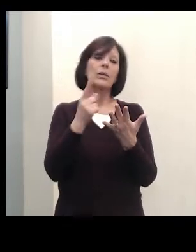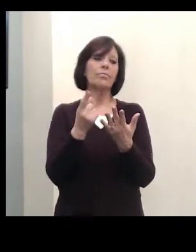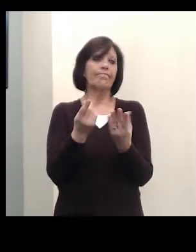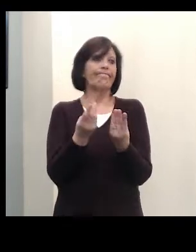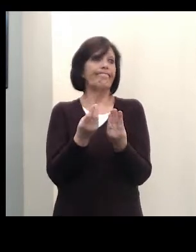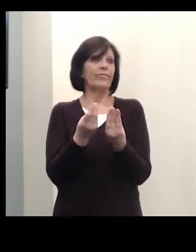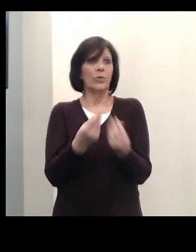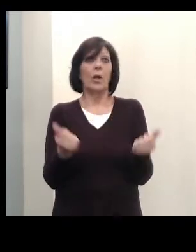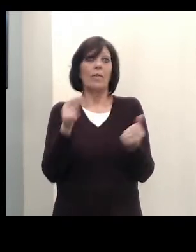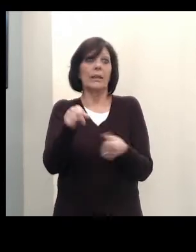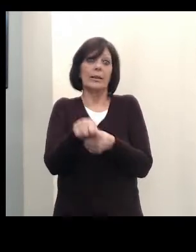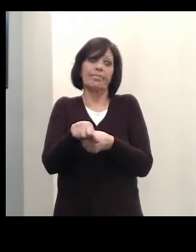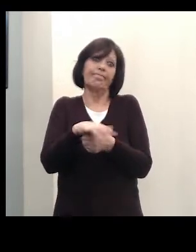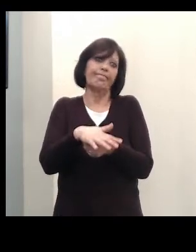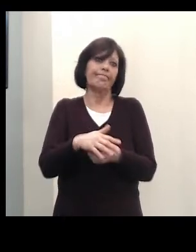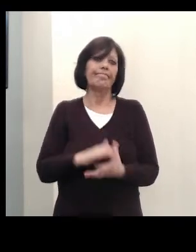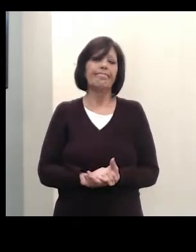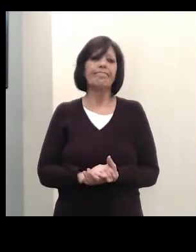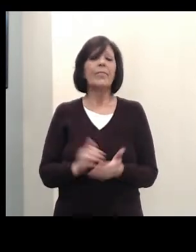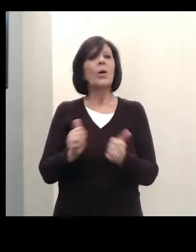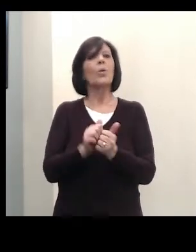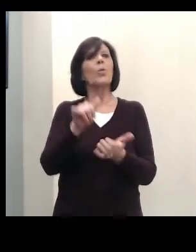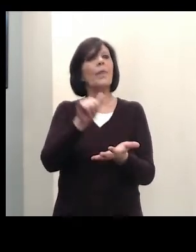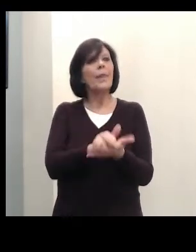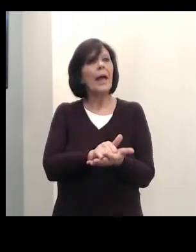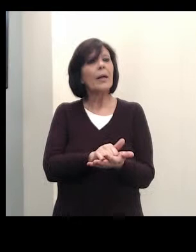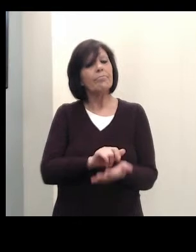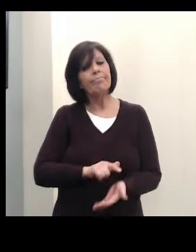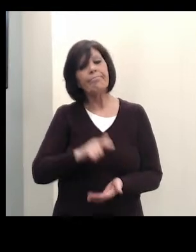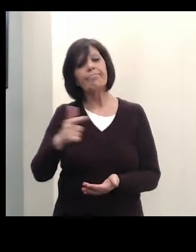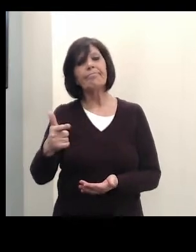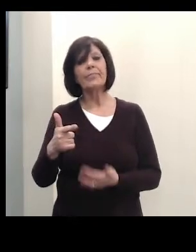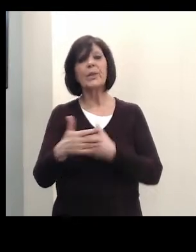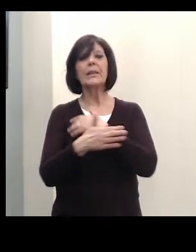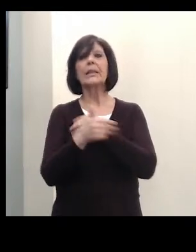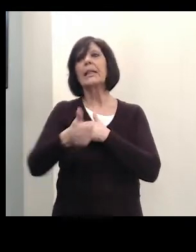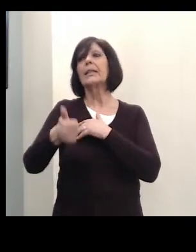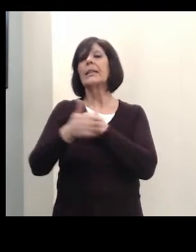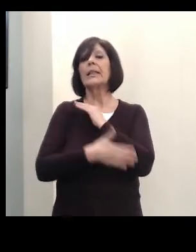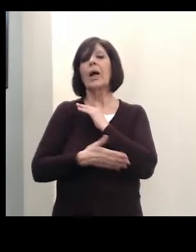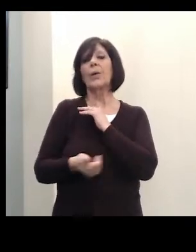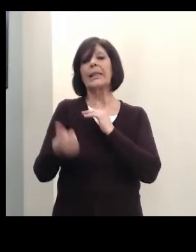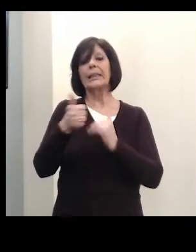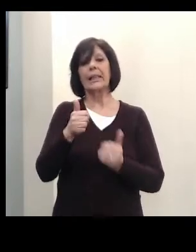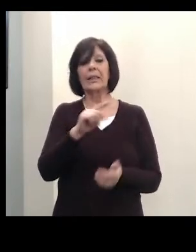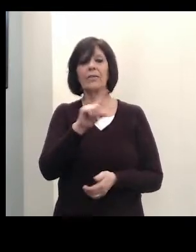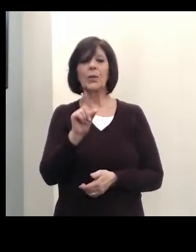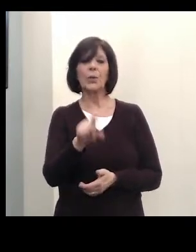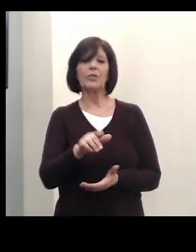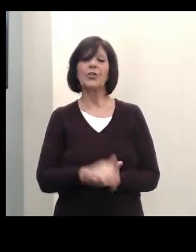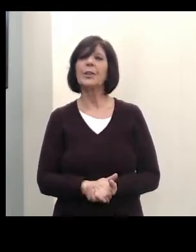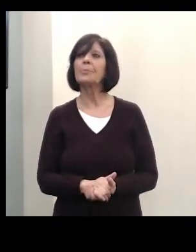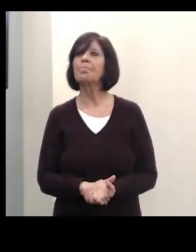transmission. And with that, I'm going to turn it over to the county executive for questions.